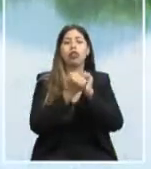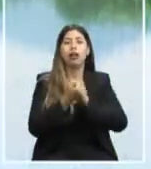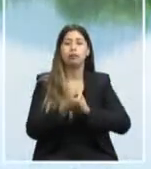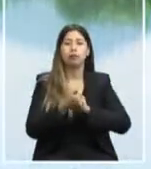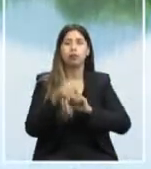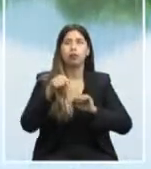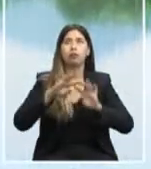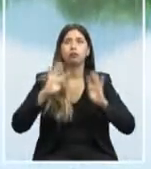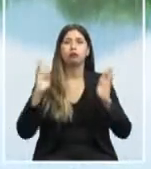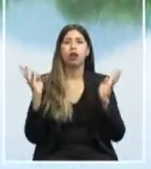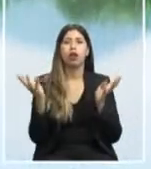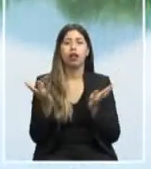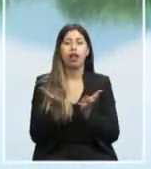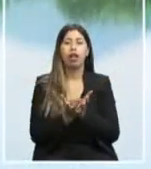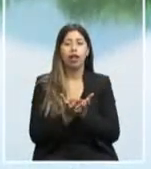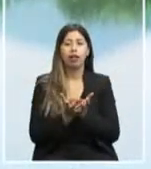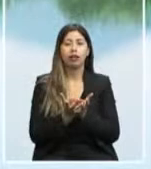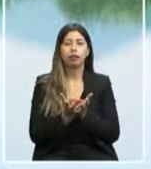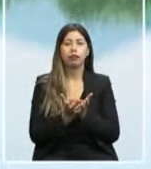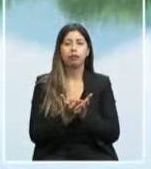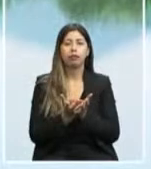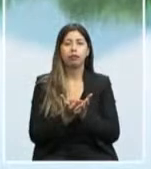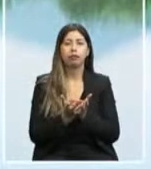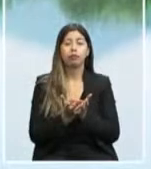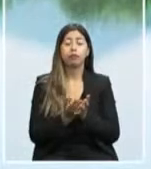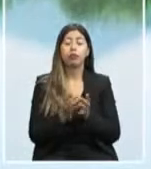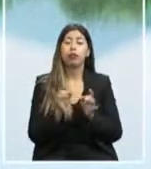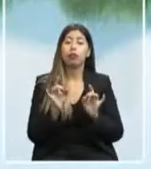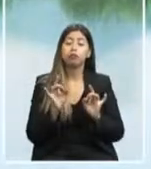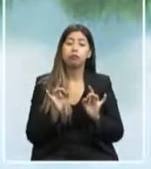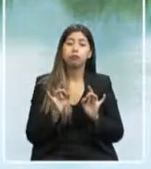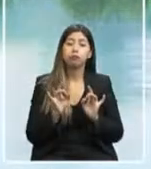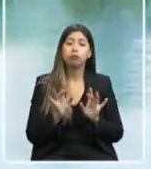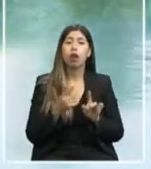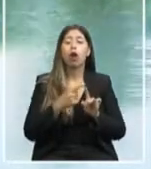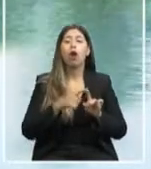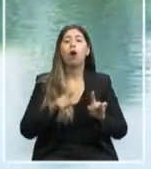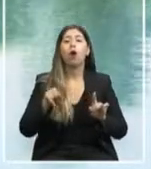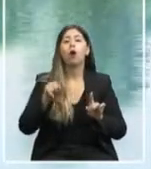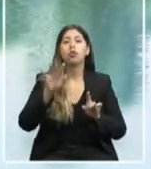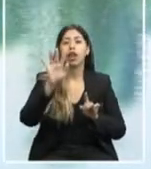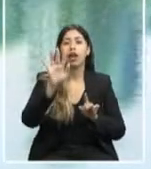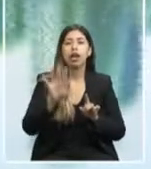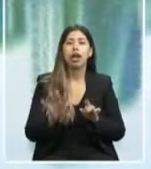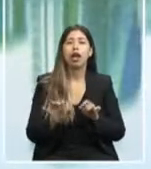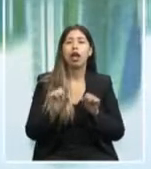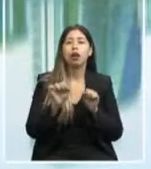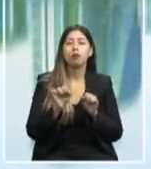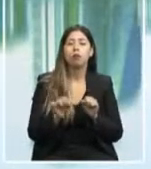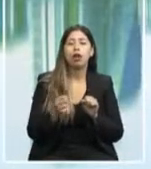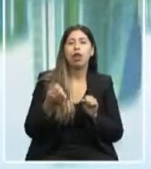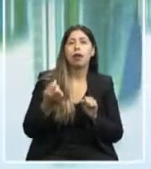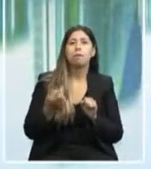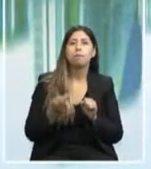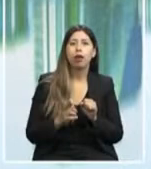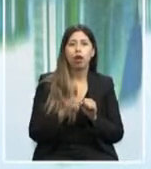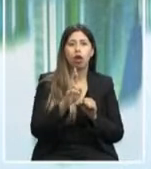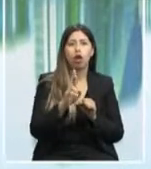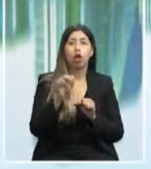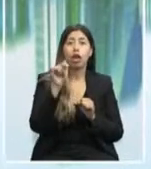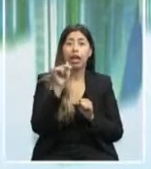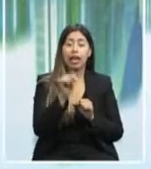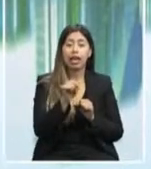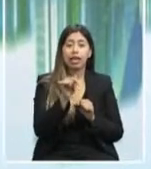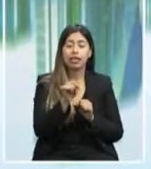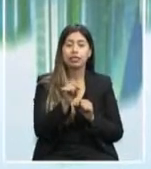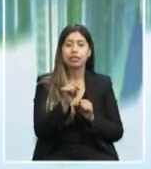feature might get worsened. And this is what we mean when we say that there is a trade-off or compromises that we pay to